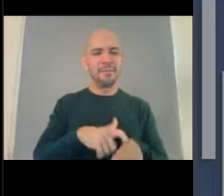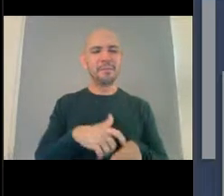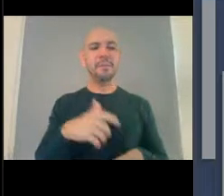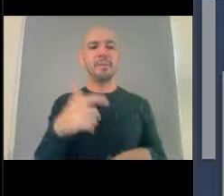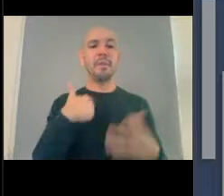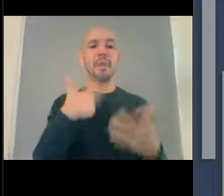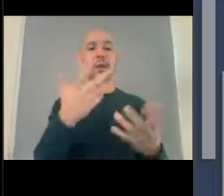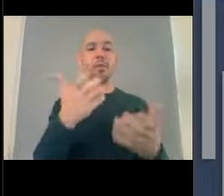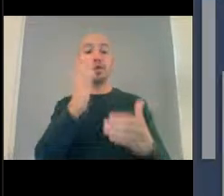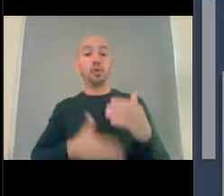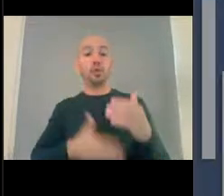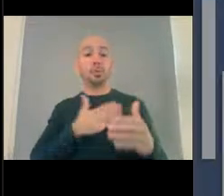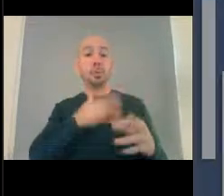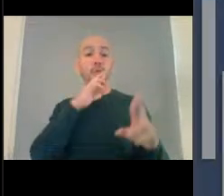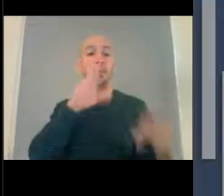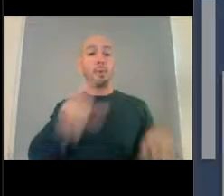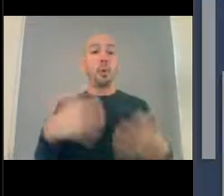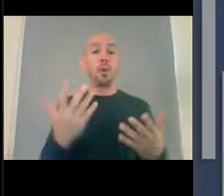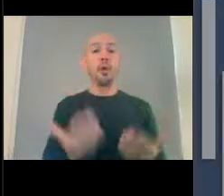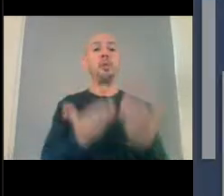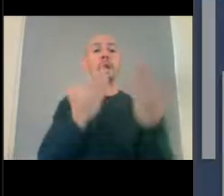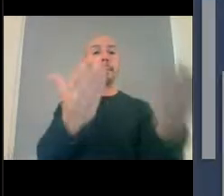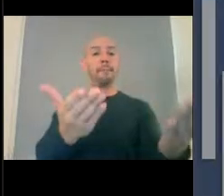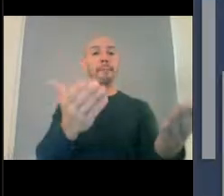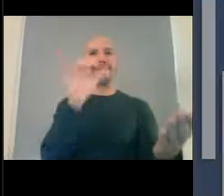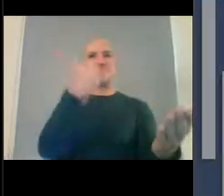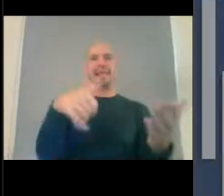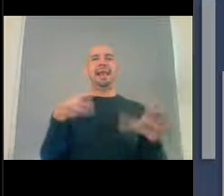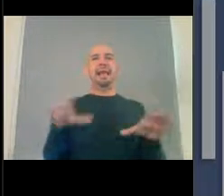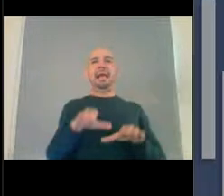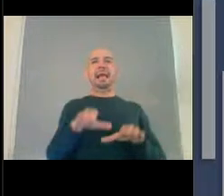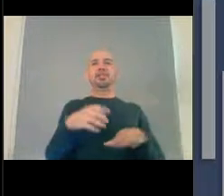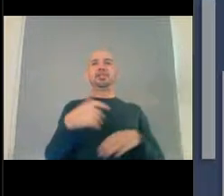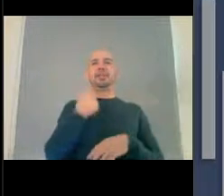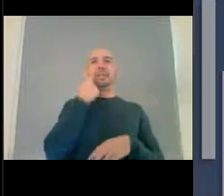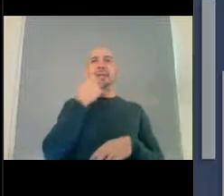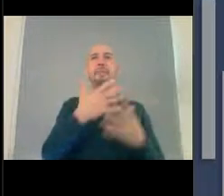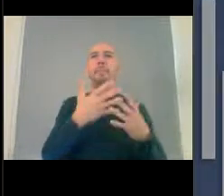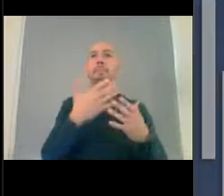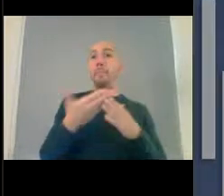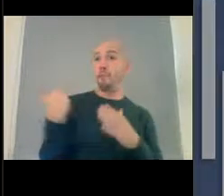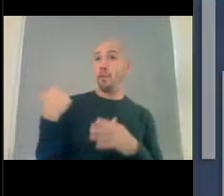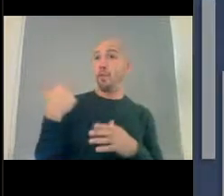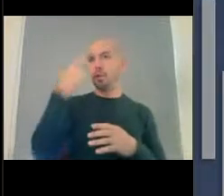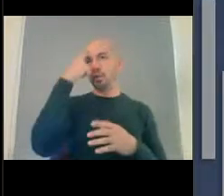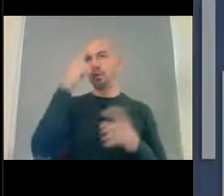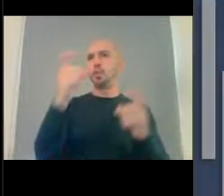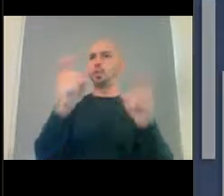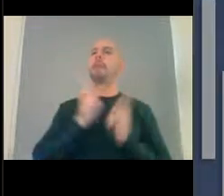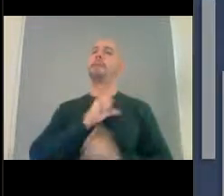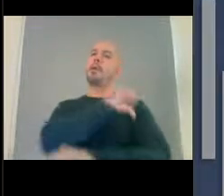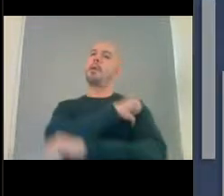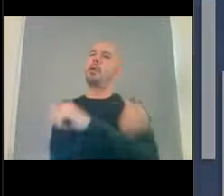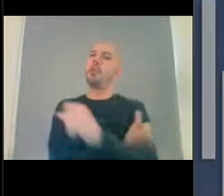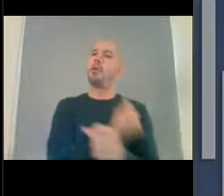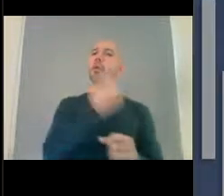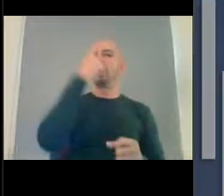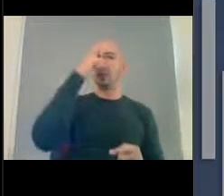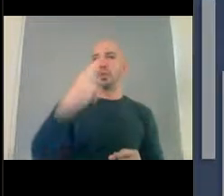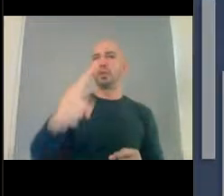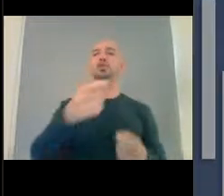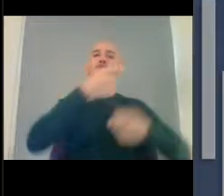report by uh recommending the action i mentioned earlier that you delegate authority to me to adjust the 2022 meeting schedule